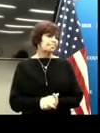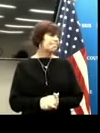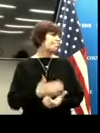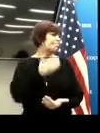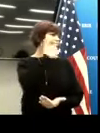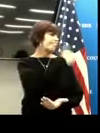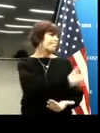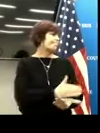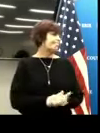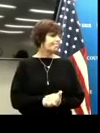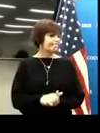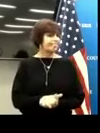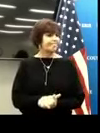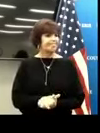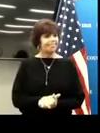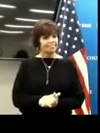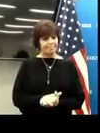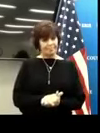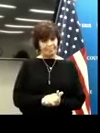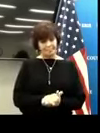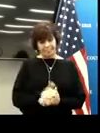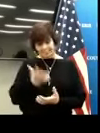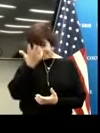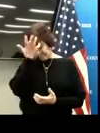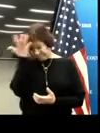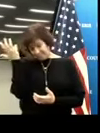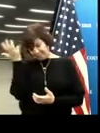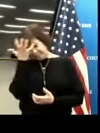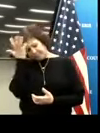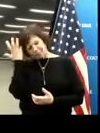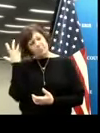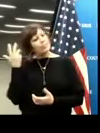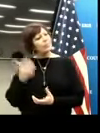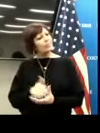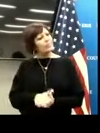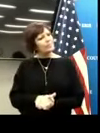thanks. WBFO, are you on, Mike Desmond?